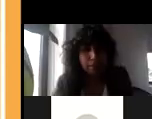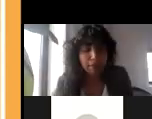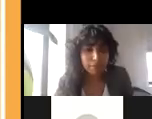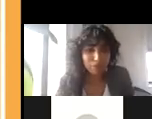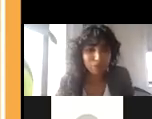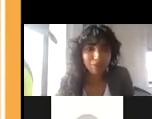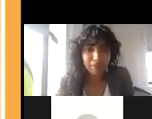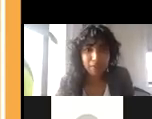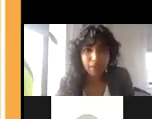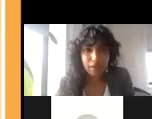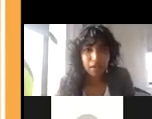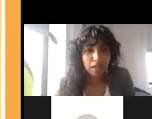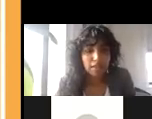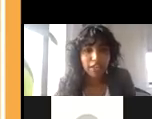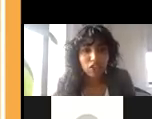back to Nilla.